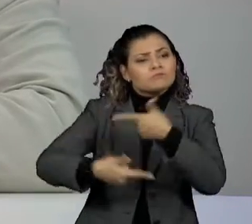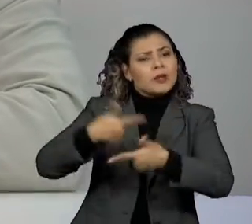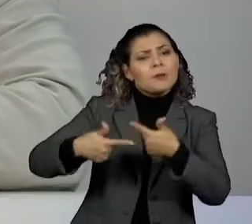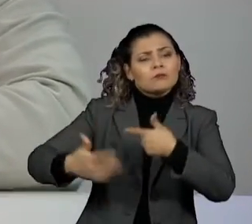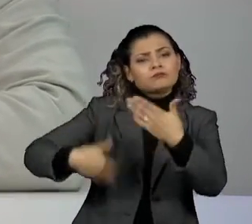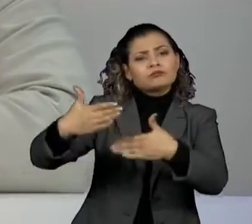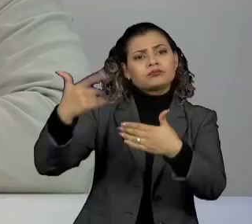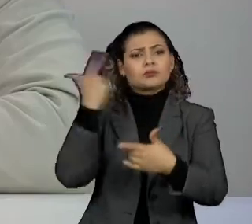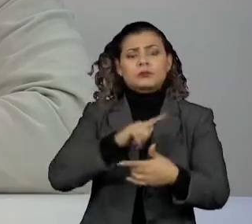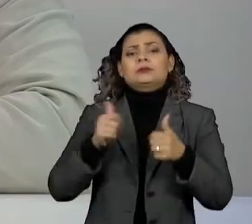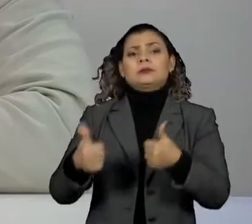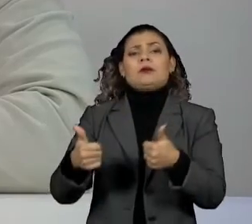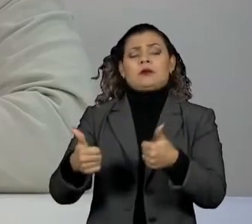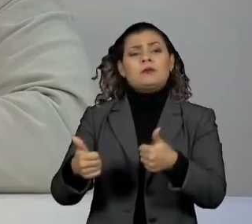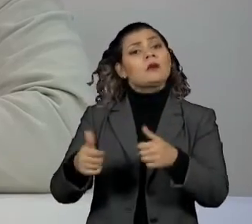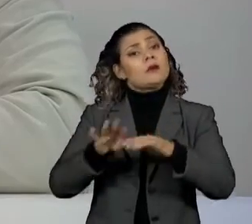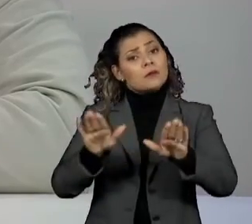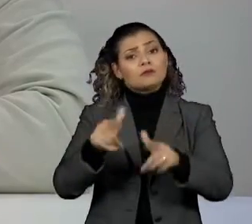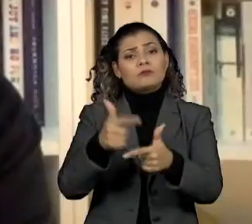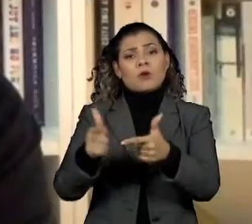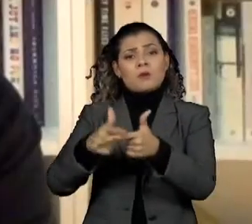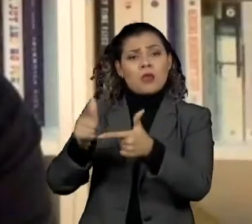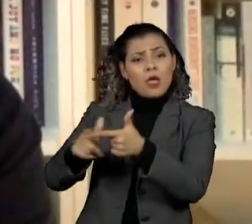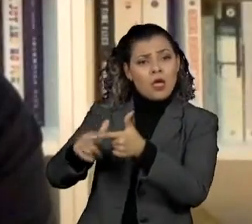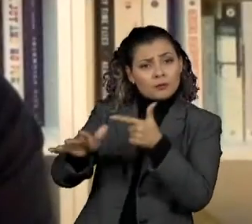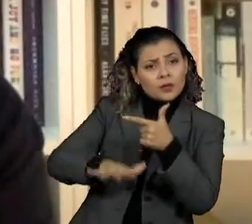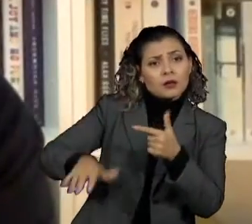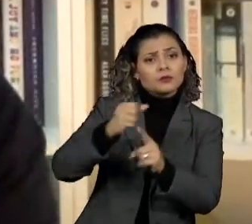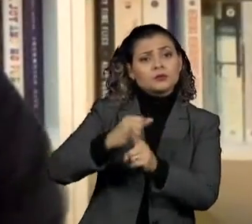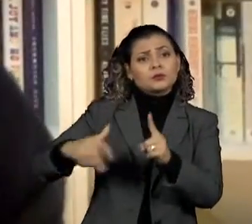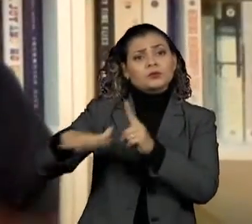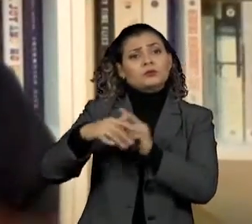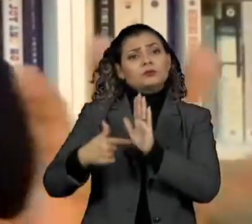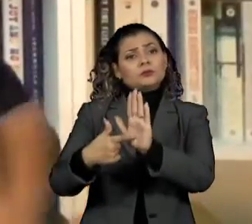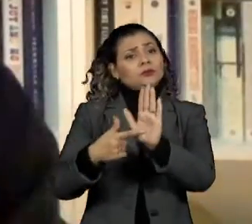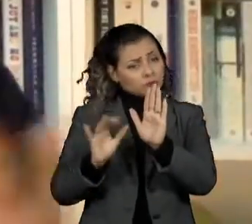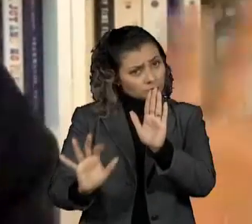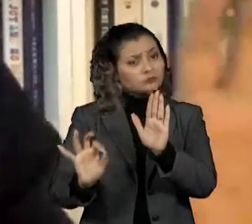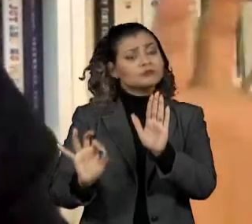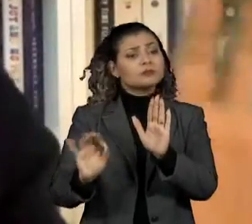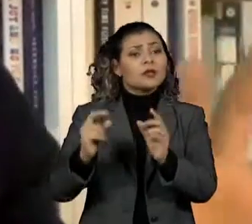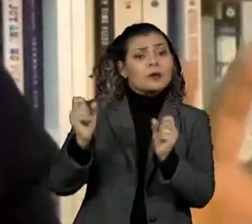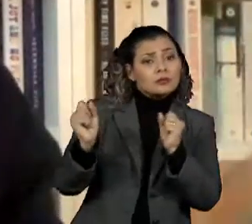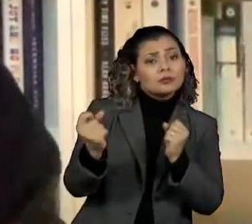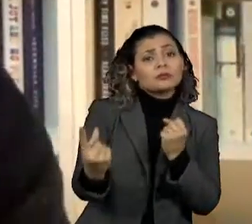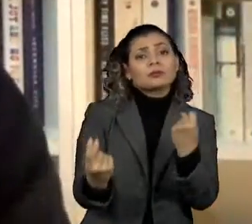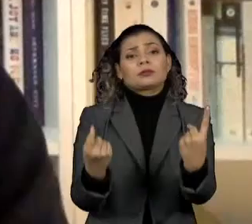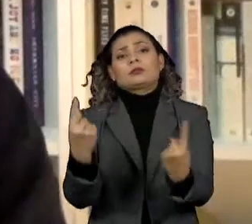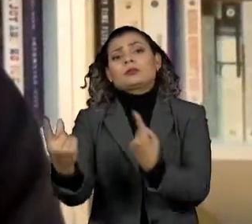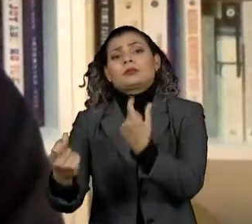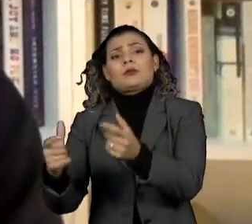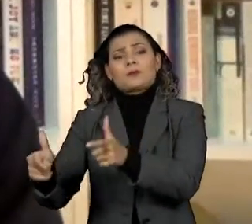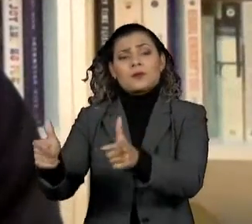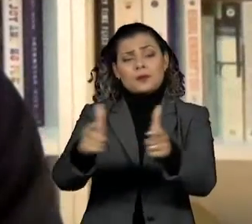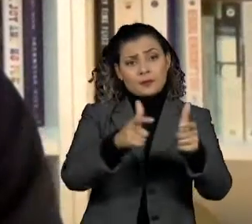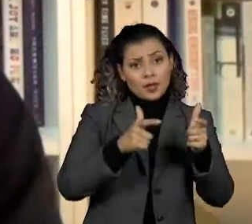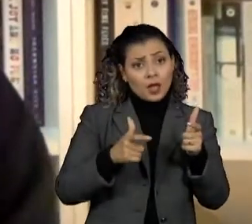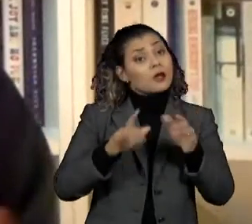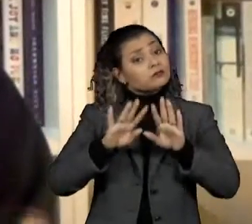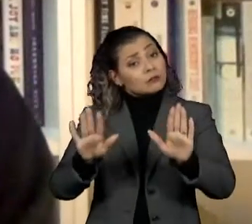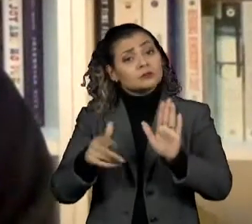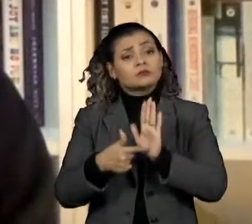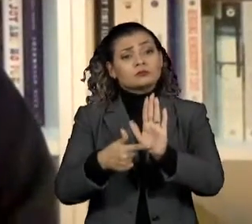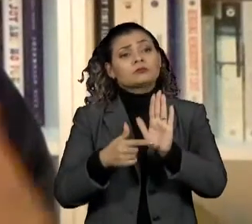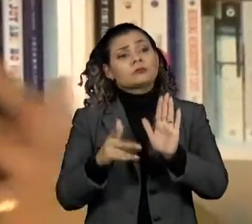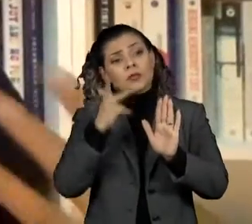these issues at a national level. It cannot be piecemeal or patched together. Even countries